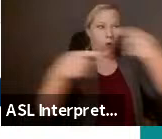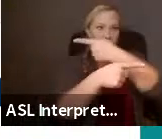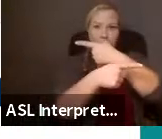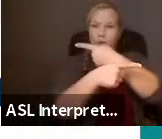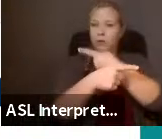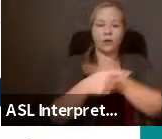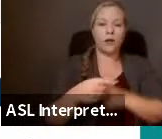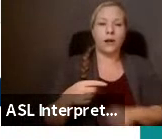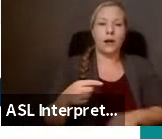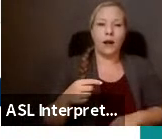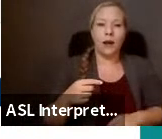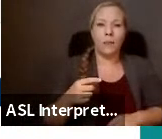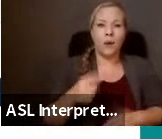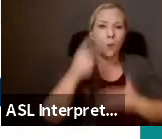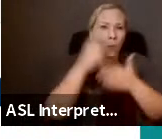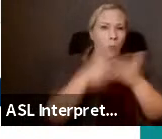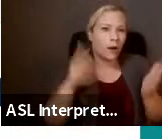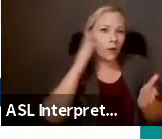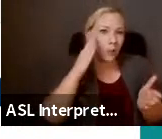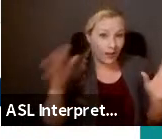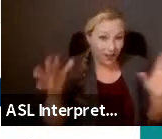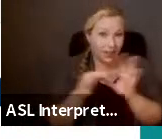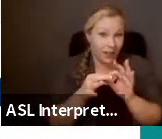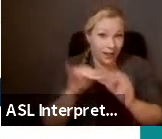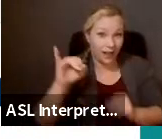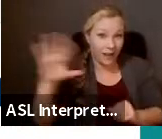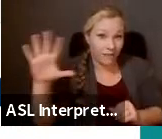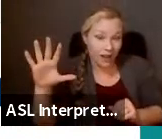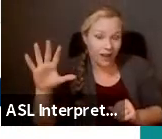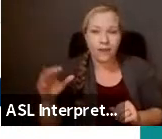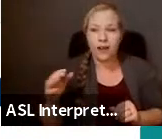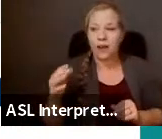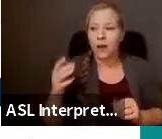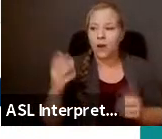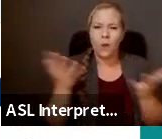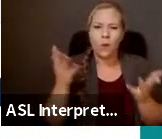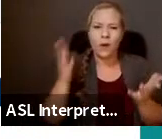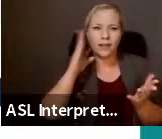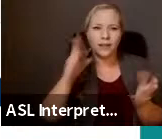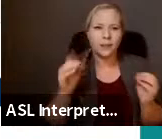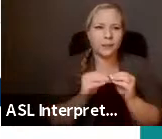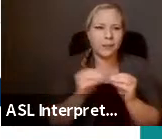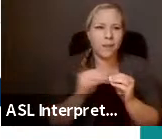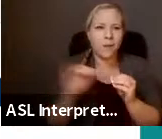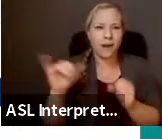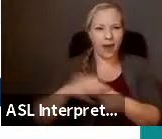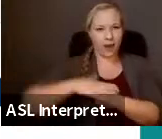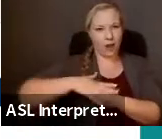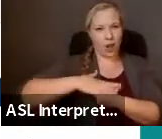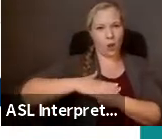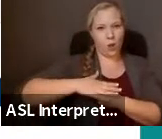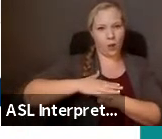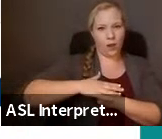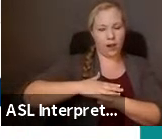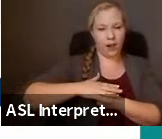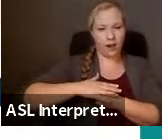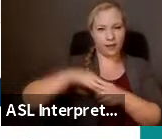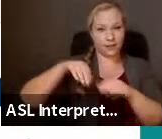I-5, and what streets have more of a local kind of access